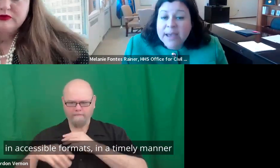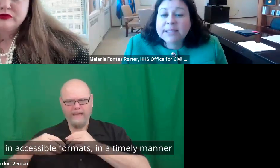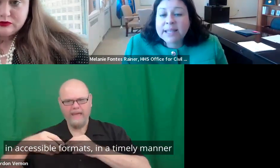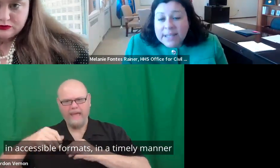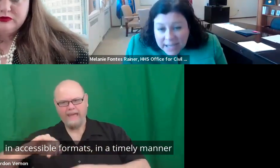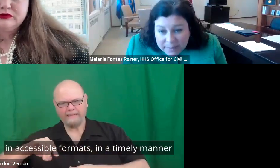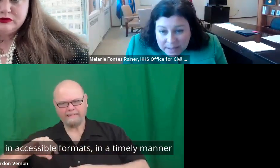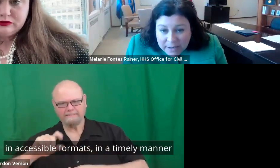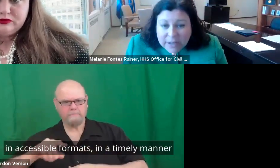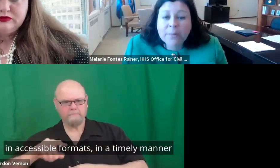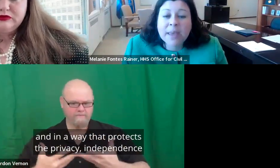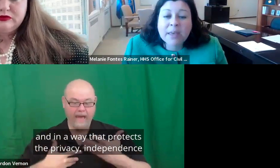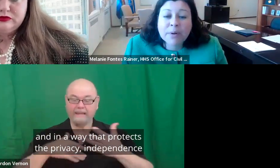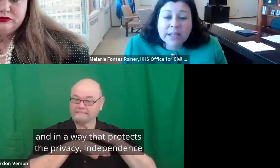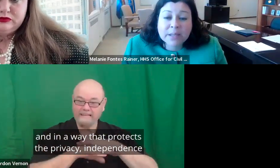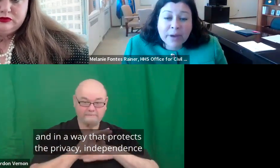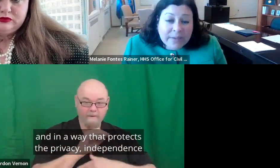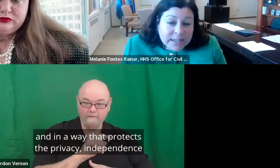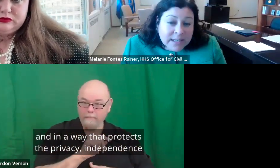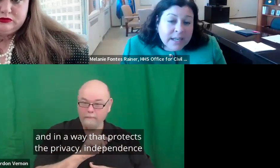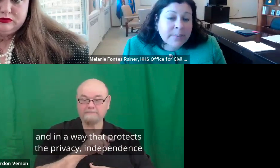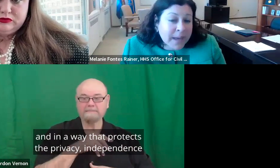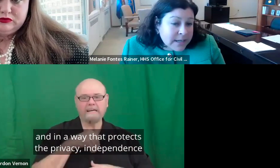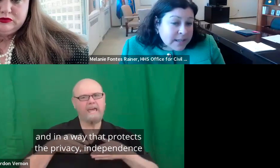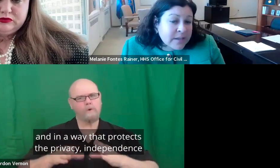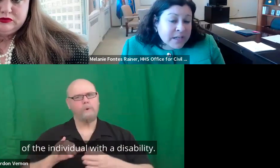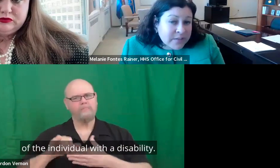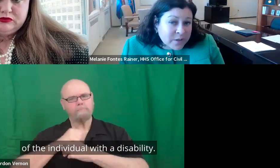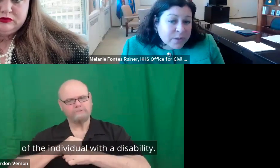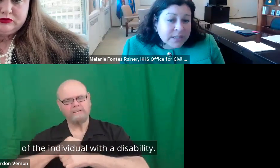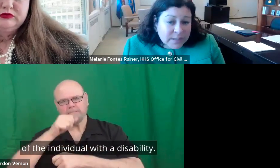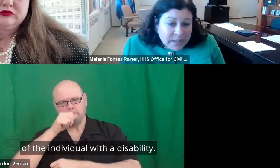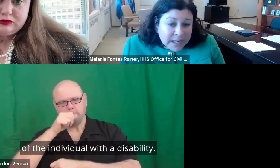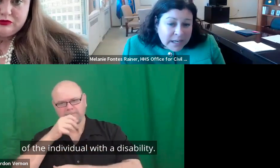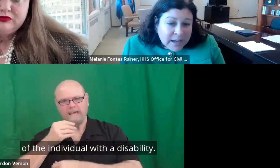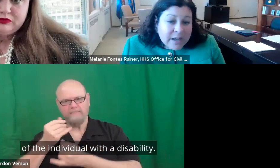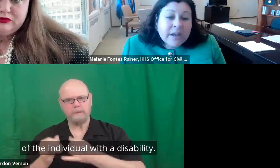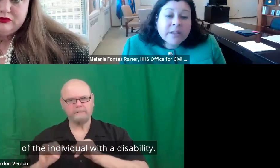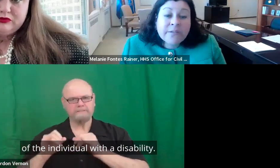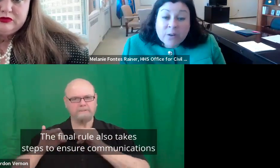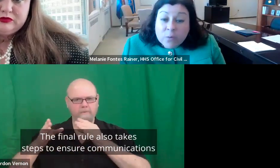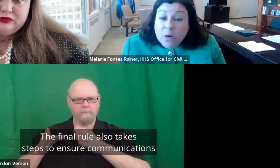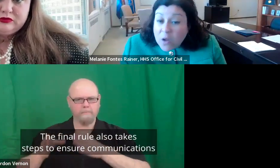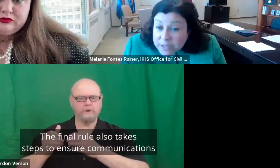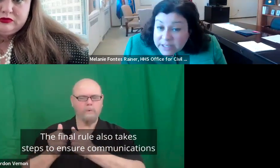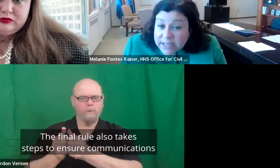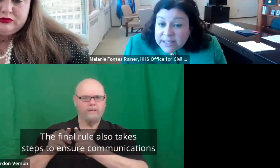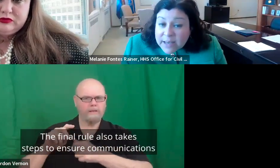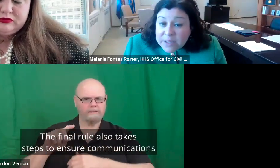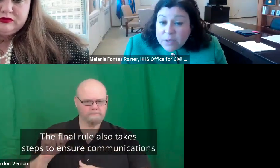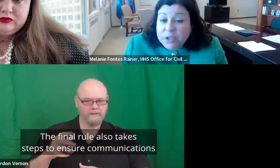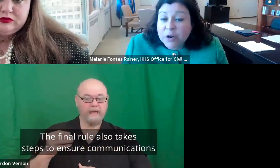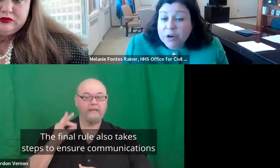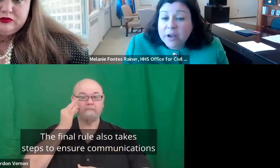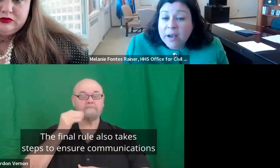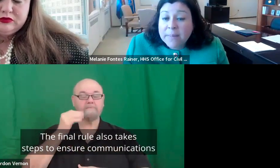accessible formats, in a timely manner, and in a way that protects the privacy and independence of the individual with the disability. The final rule also takes